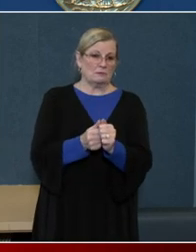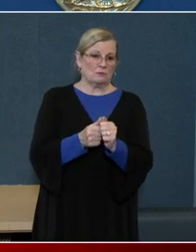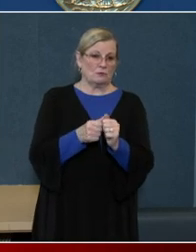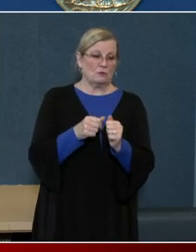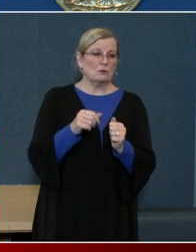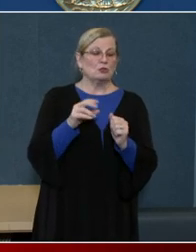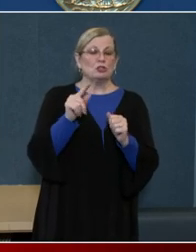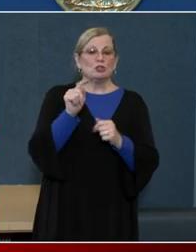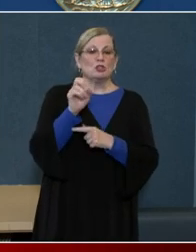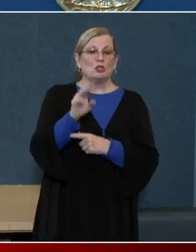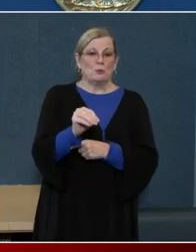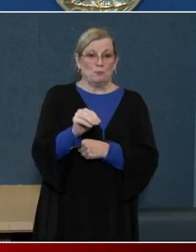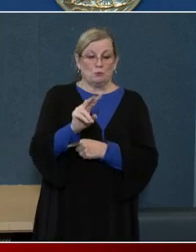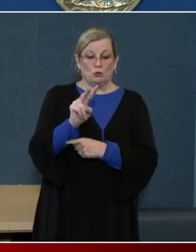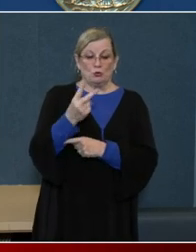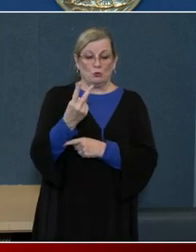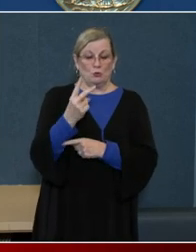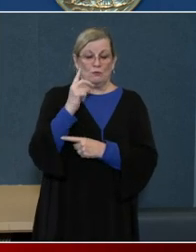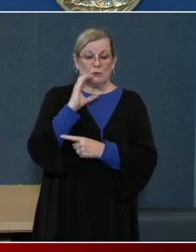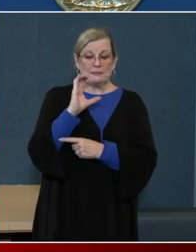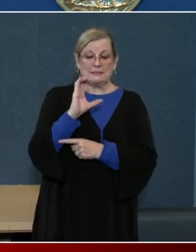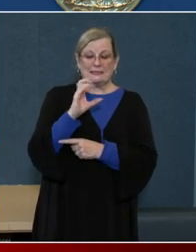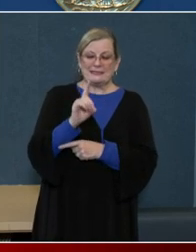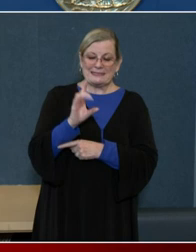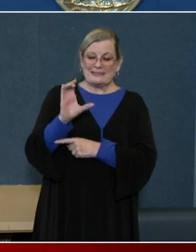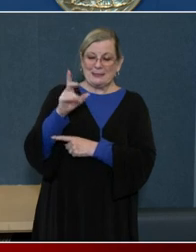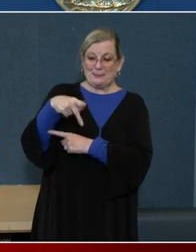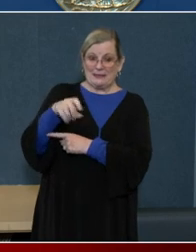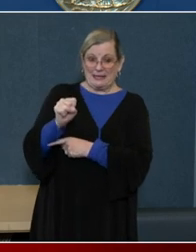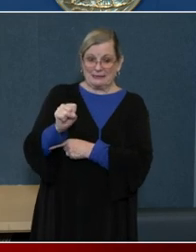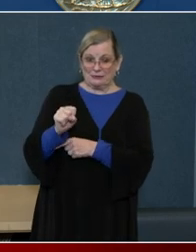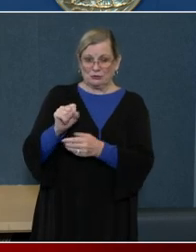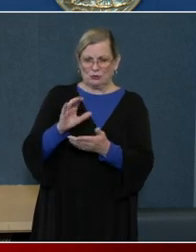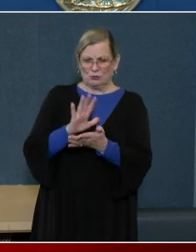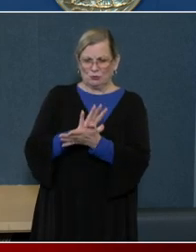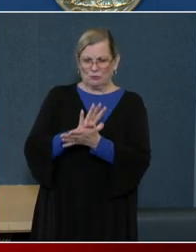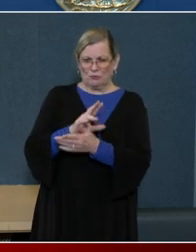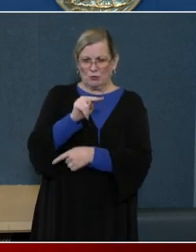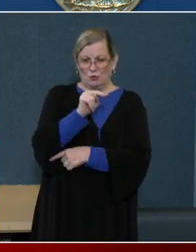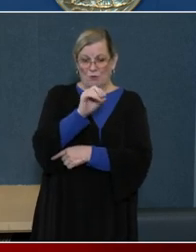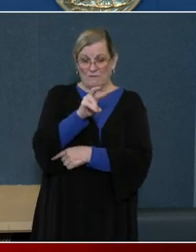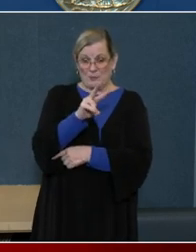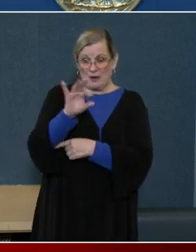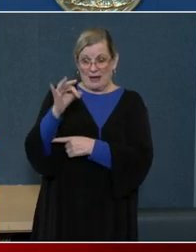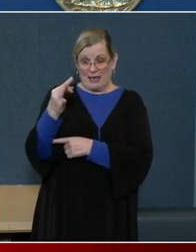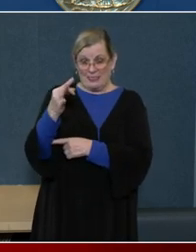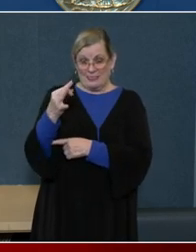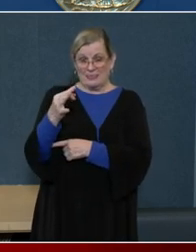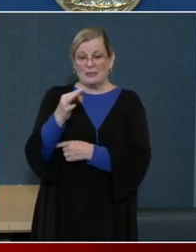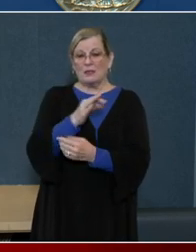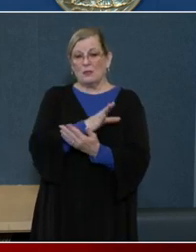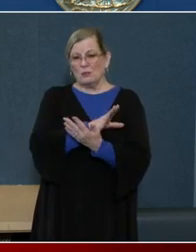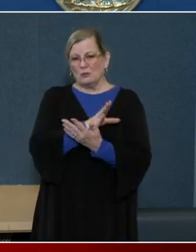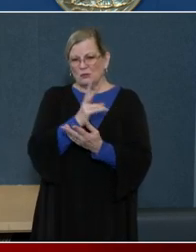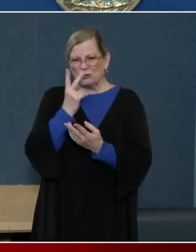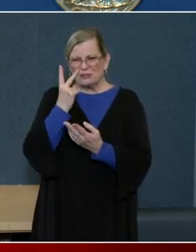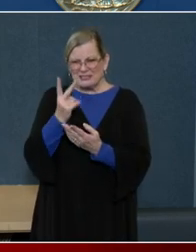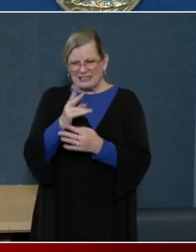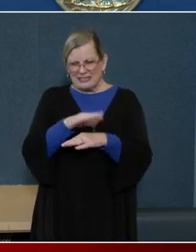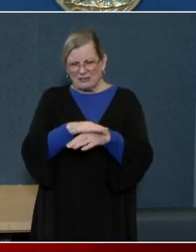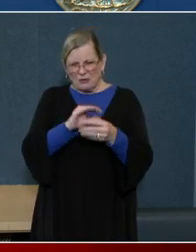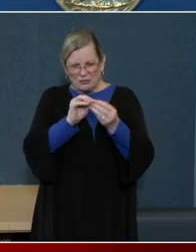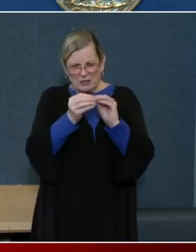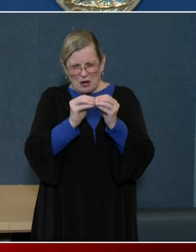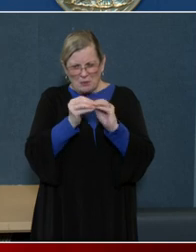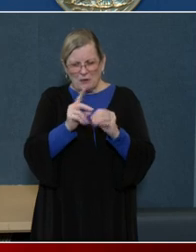Public Schools, which starts on November the 9th. And as you can see from the data we release each and